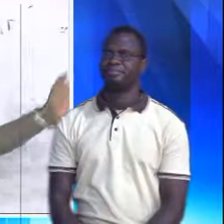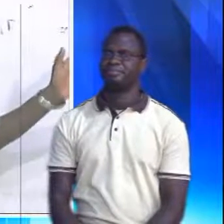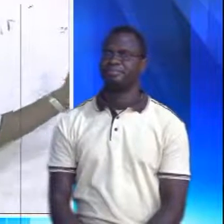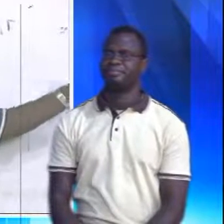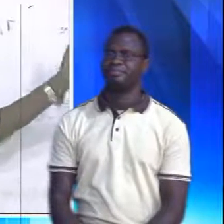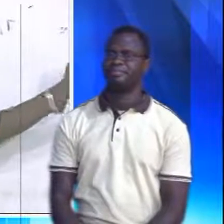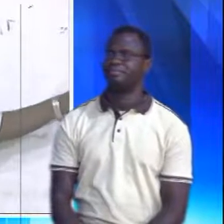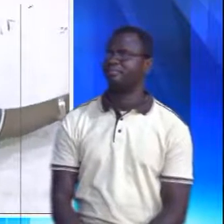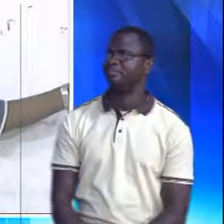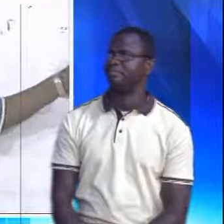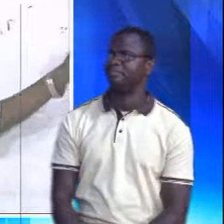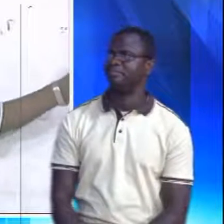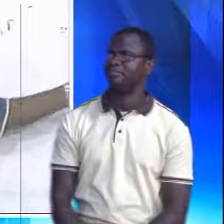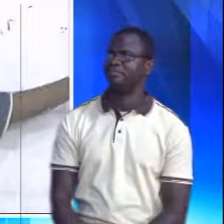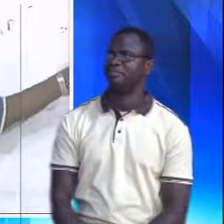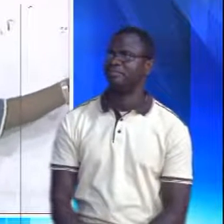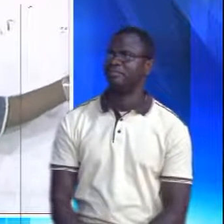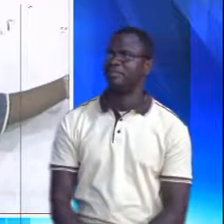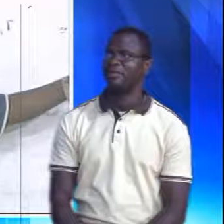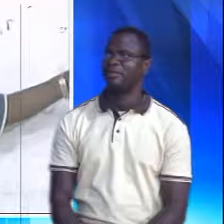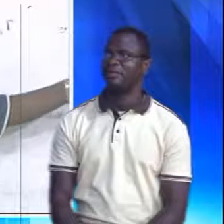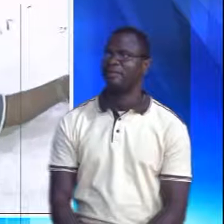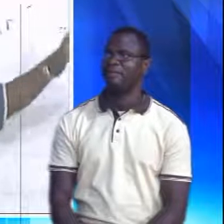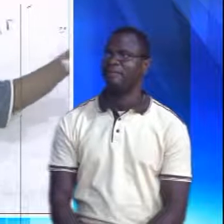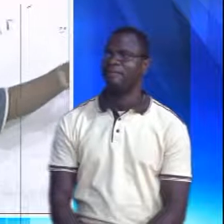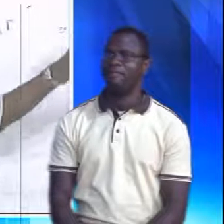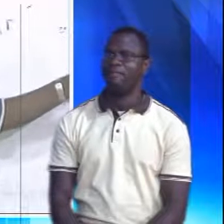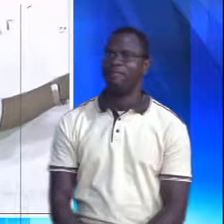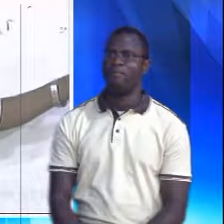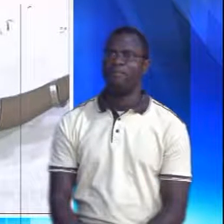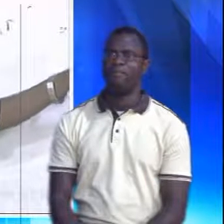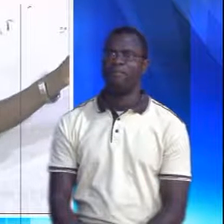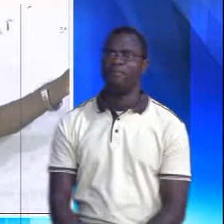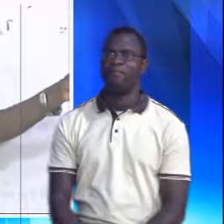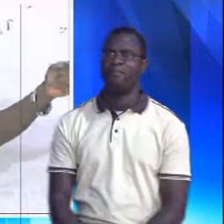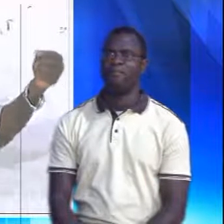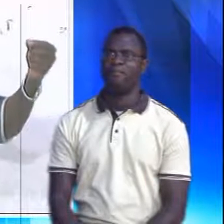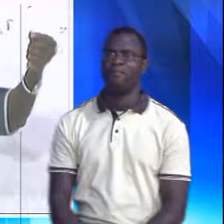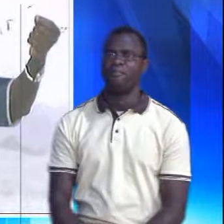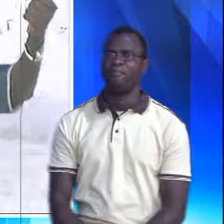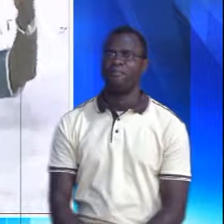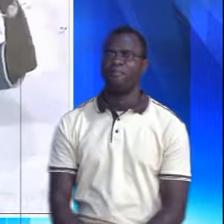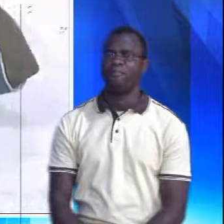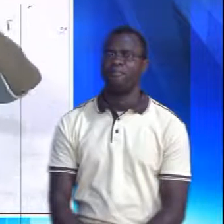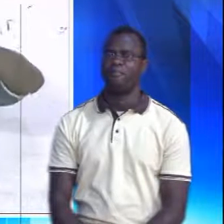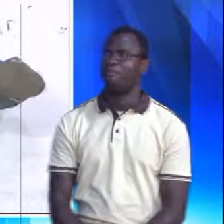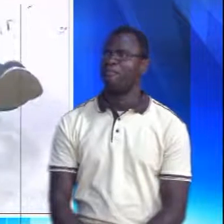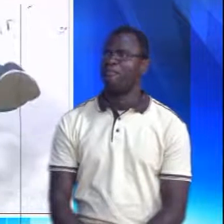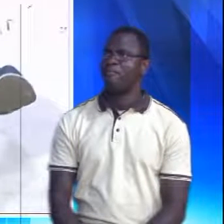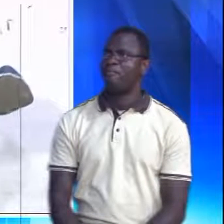These are the various limitations to fundamental human rights. I will go over it again so that it will sink to your